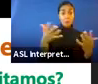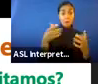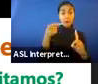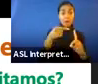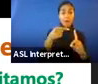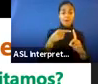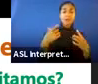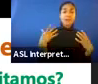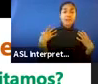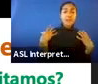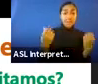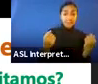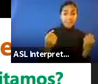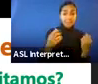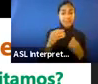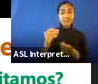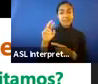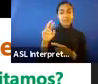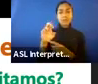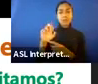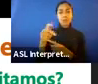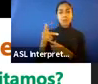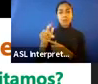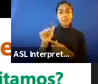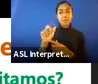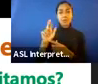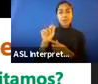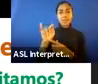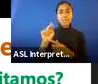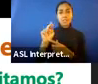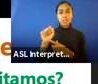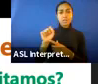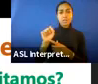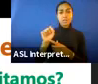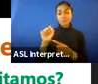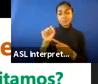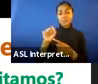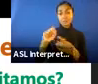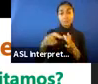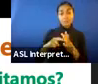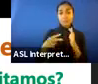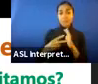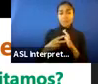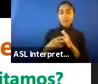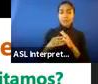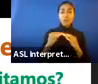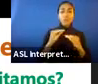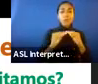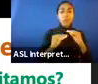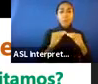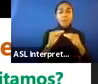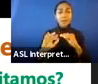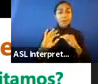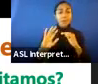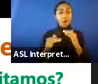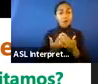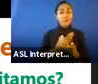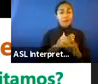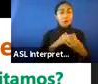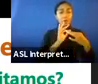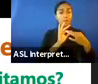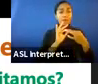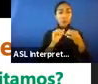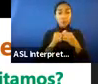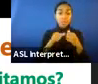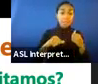and reparations. And reparations to us means repairing all our relationships with each other and with